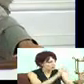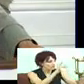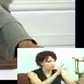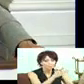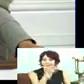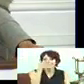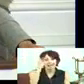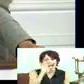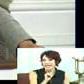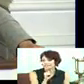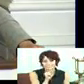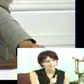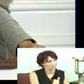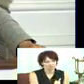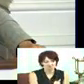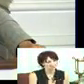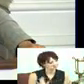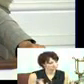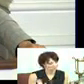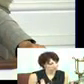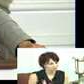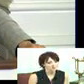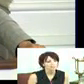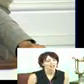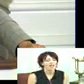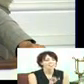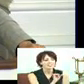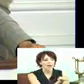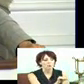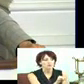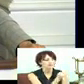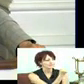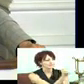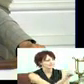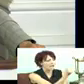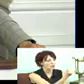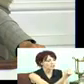didn't. And that was Saturday. On Sunday afternoon,